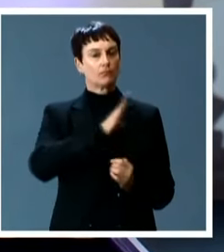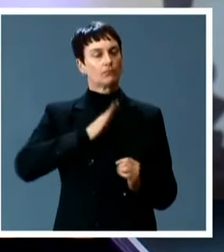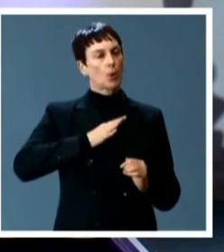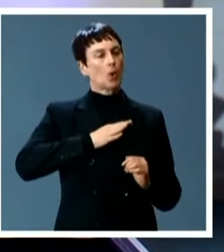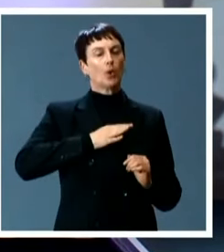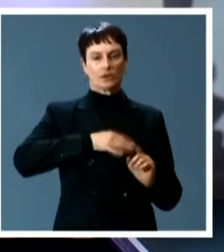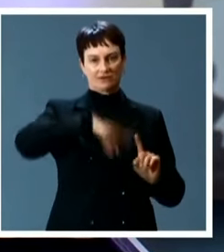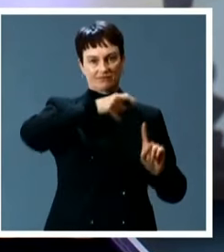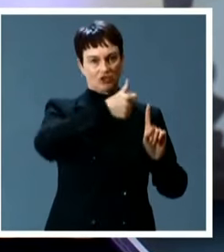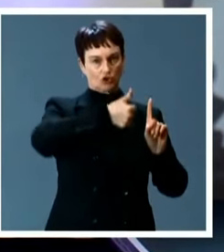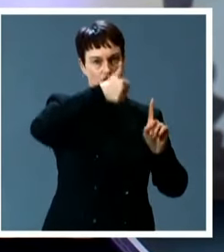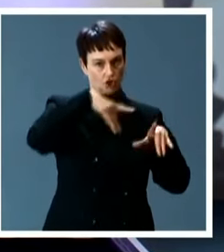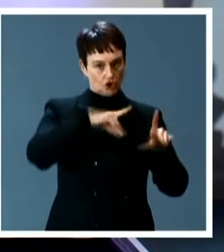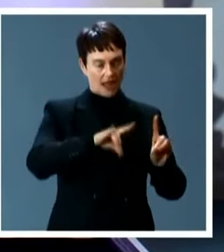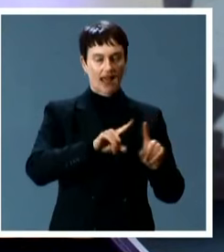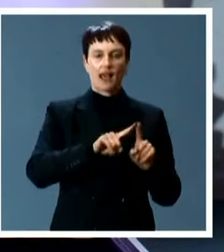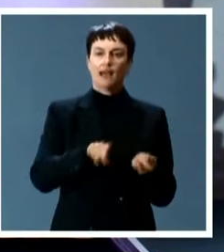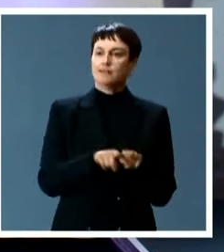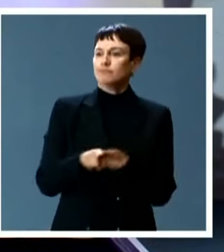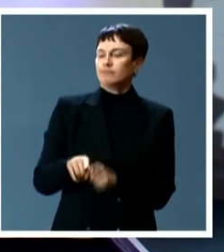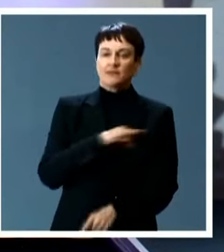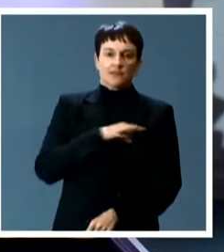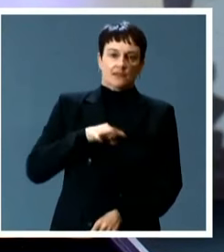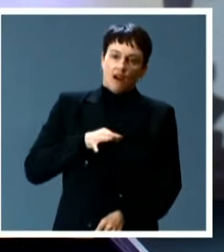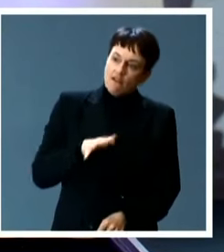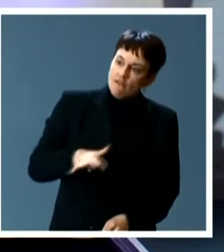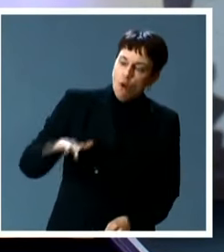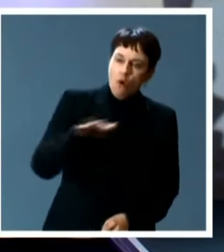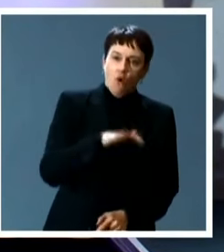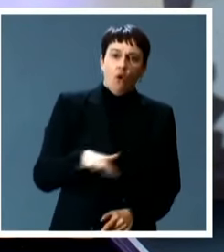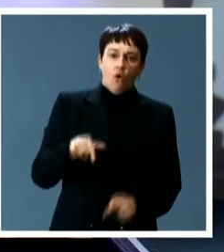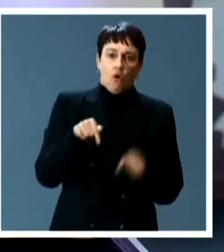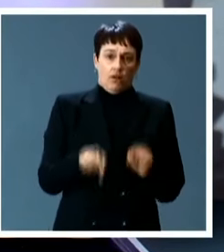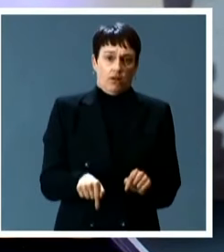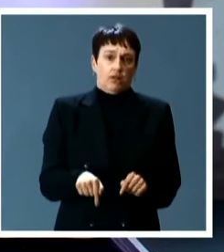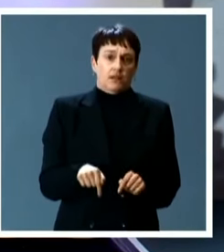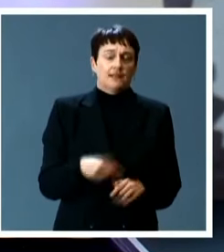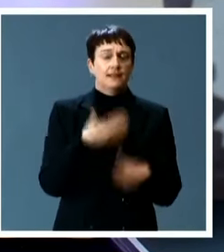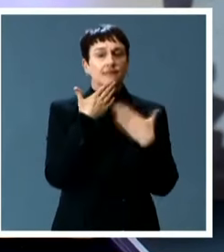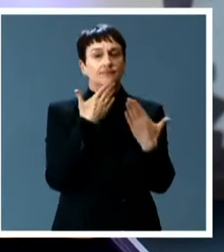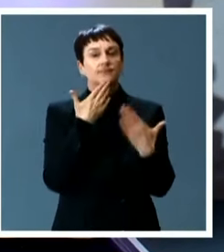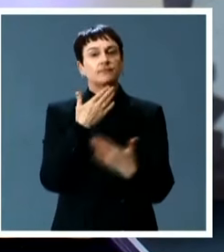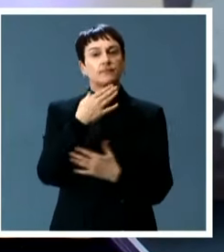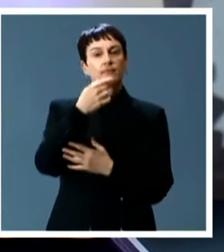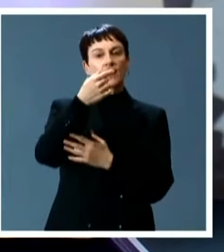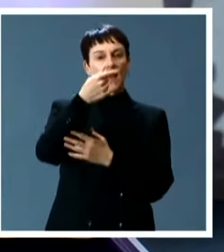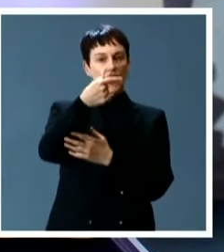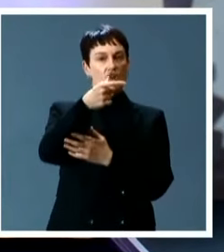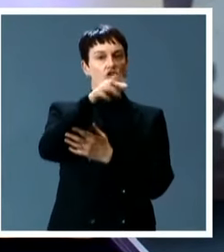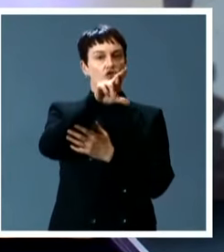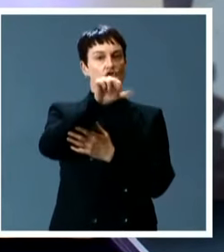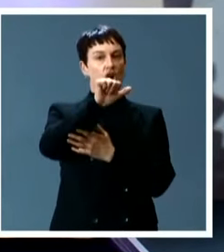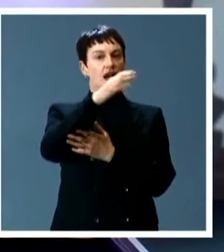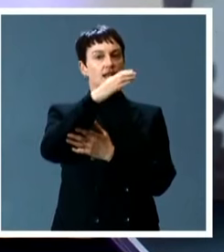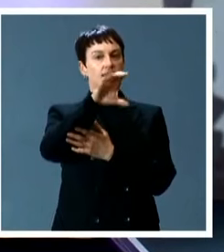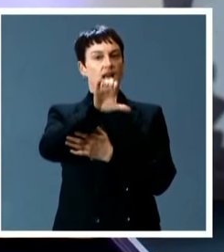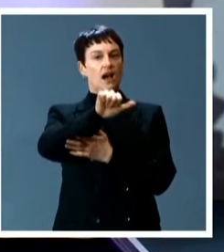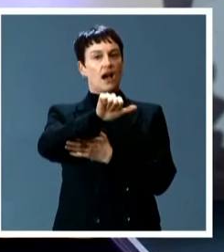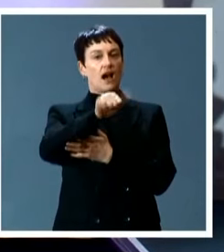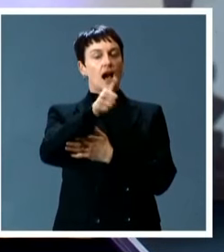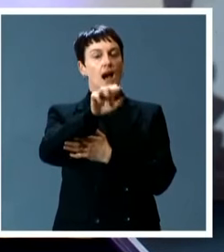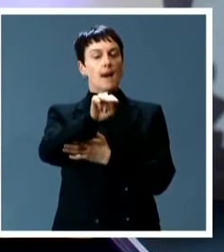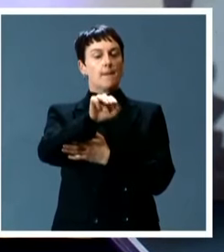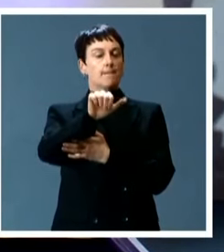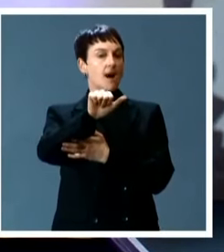Mandela Foundation, I'd like to also thank the Graca Machel Trust. I want to thank the